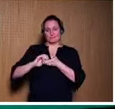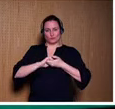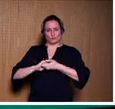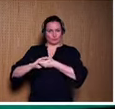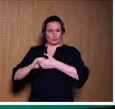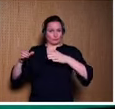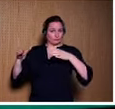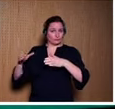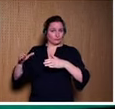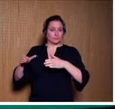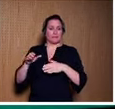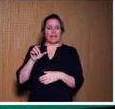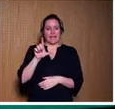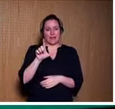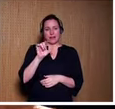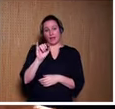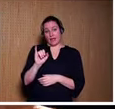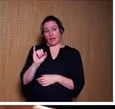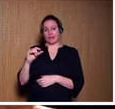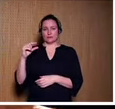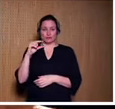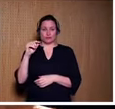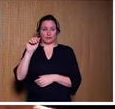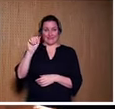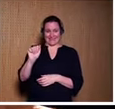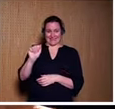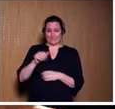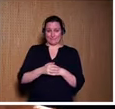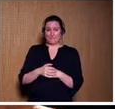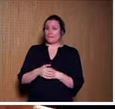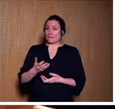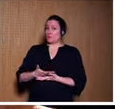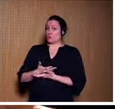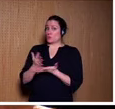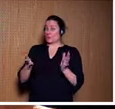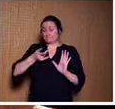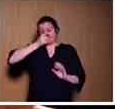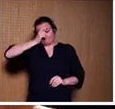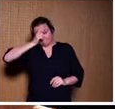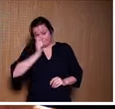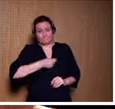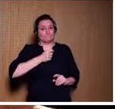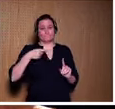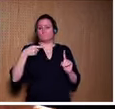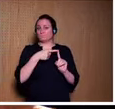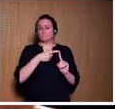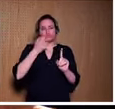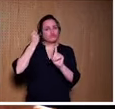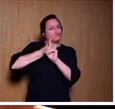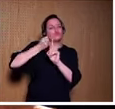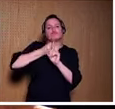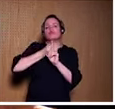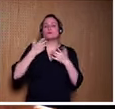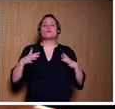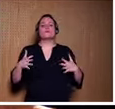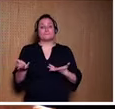Association, ILGA. Julia is a widely respected LGBTI activist. Please help me welcome